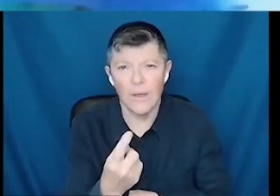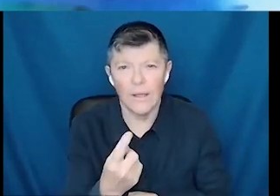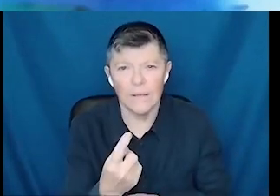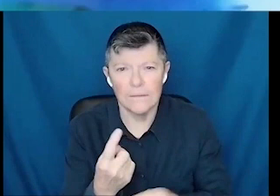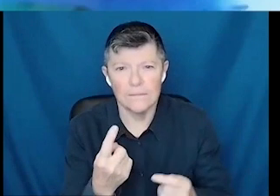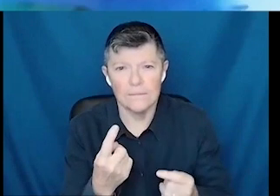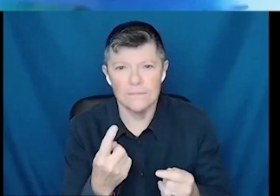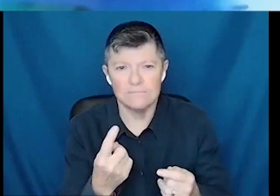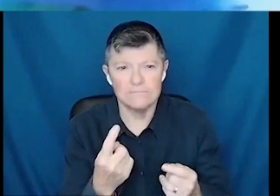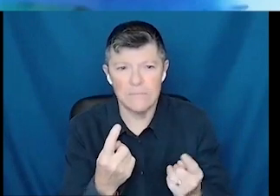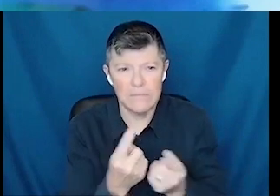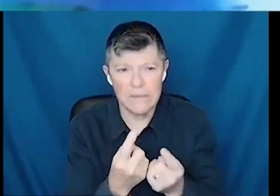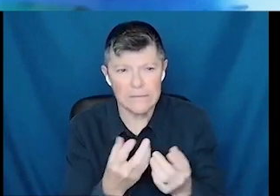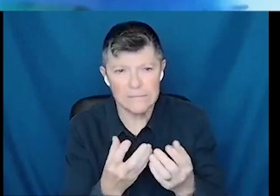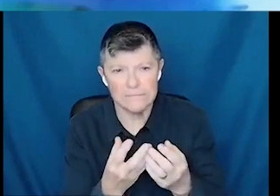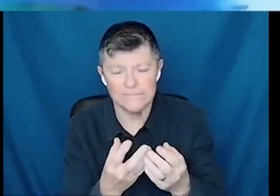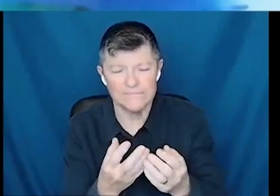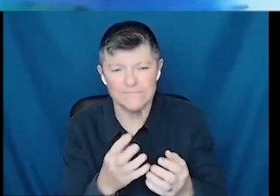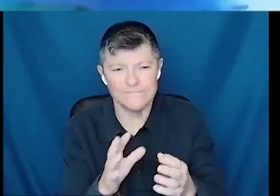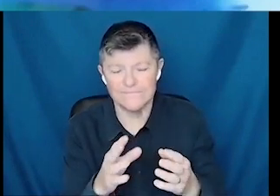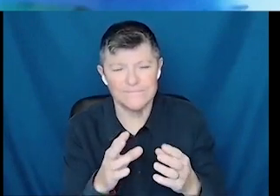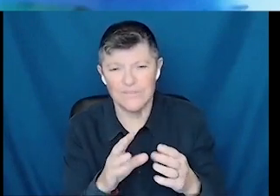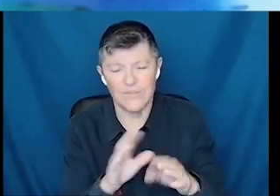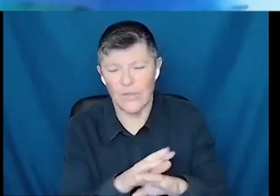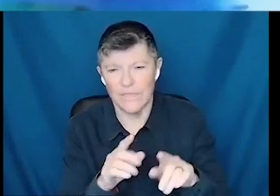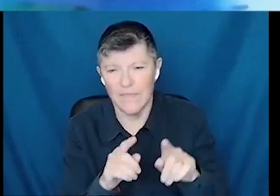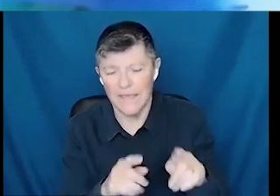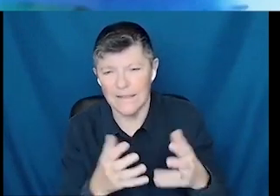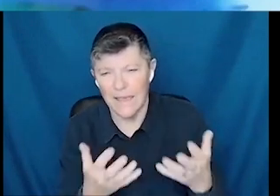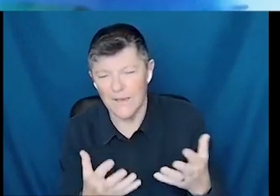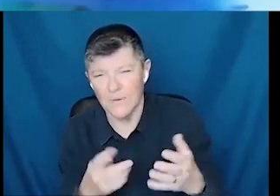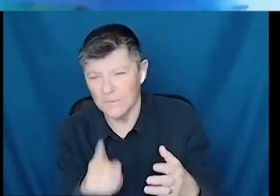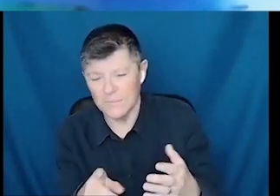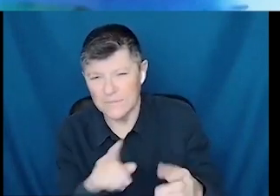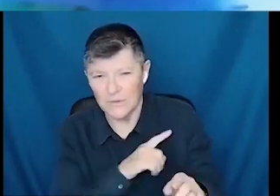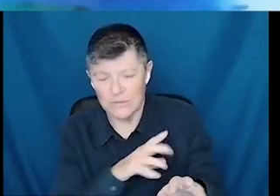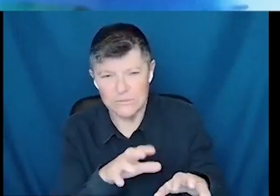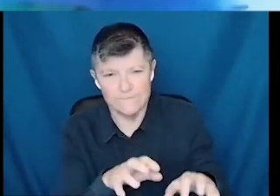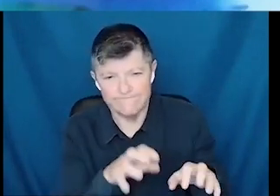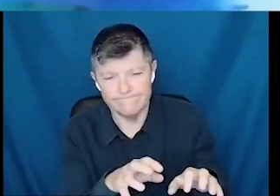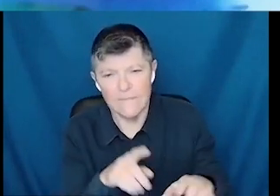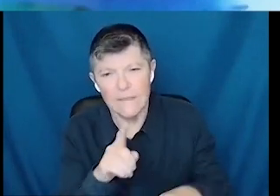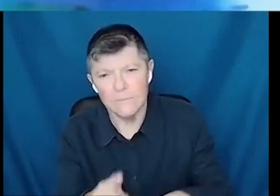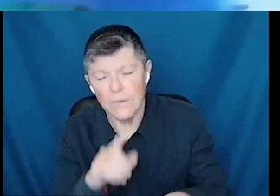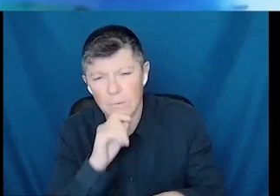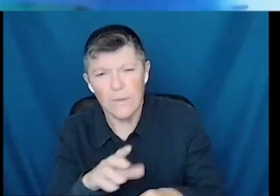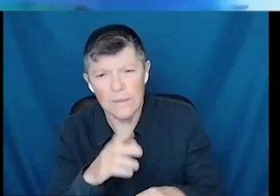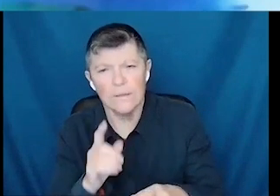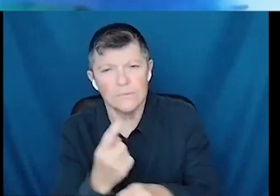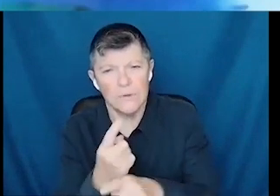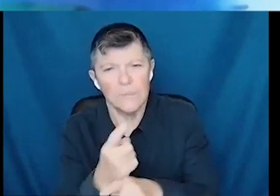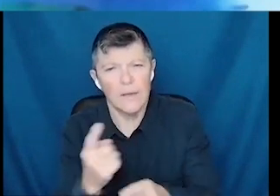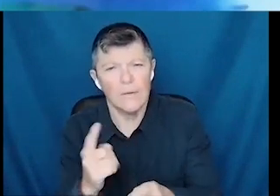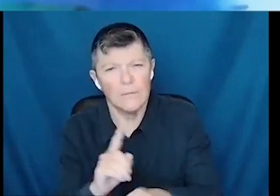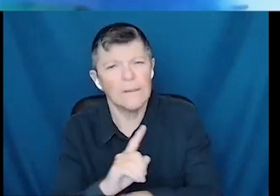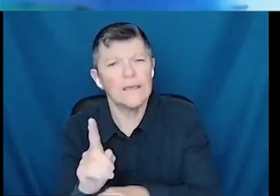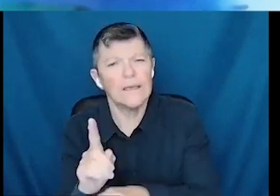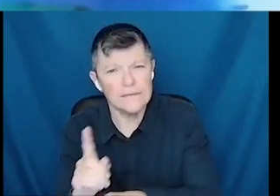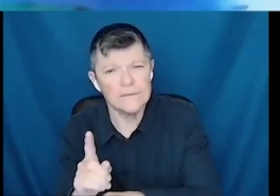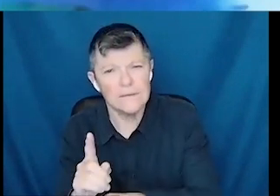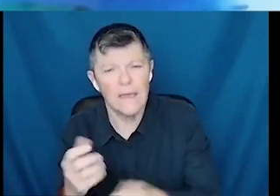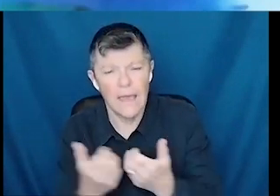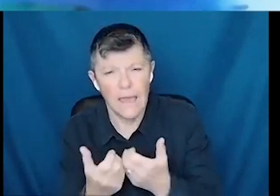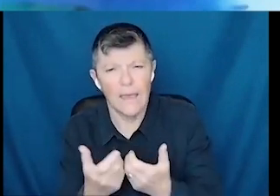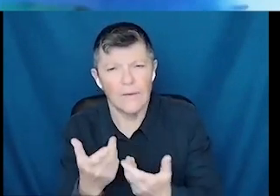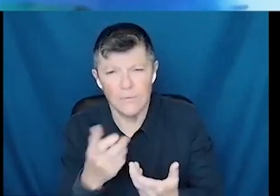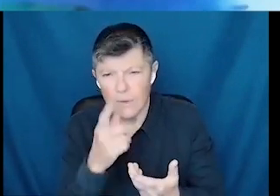mentioned in the video, but which we will come to later, is how you can actually be in conversation with us. But don't worry,